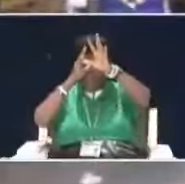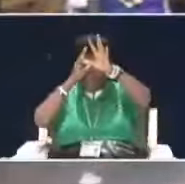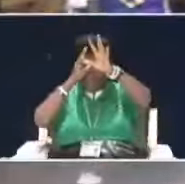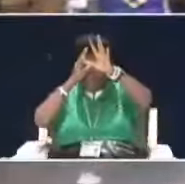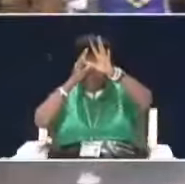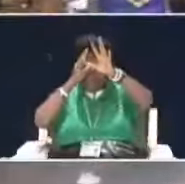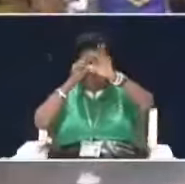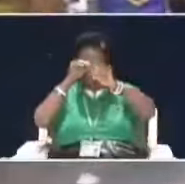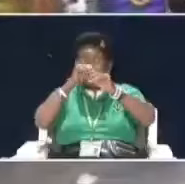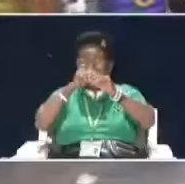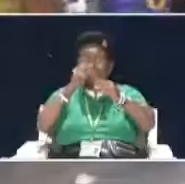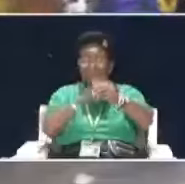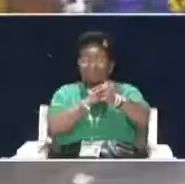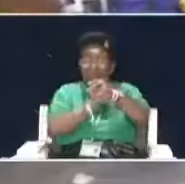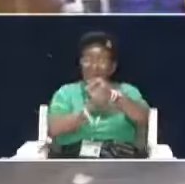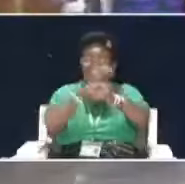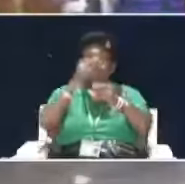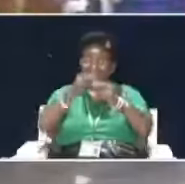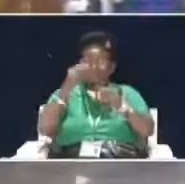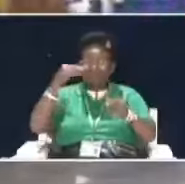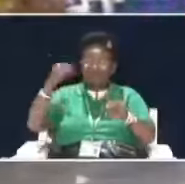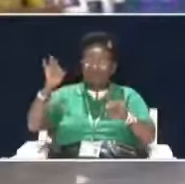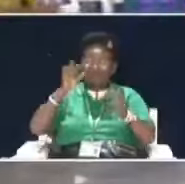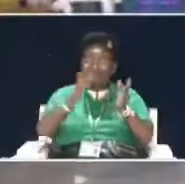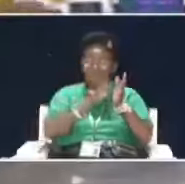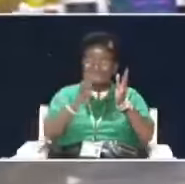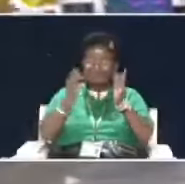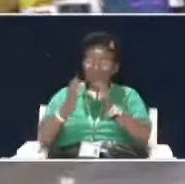In the mighty name of Jesus,